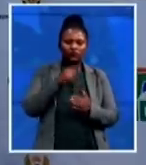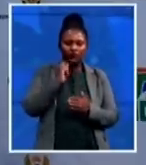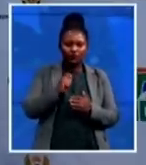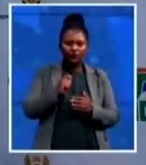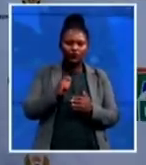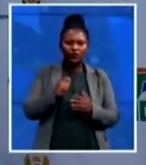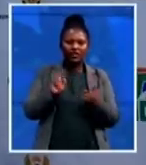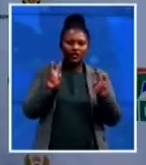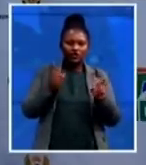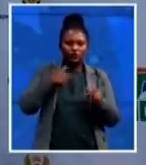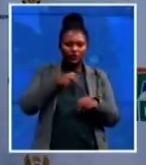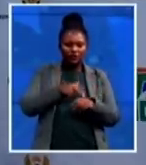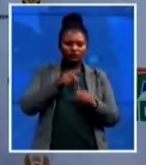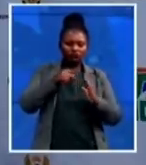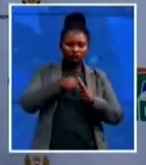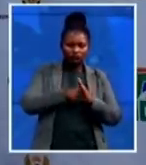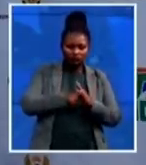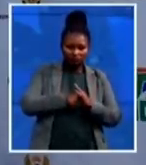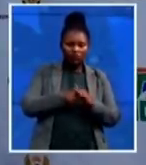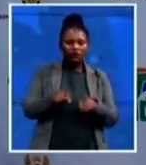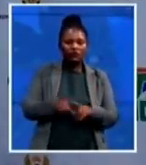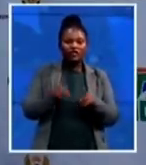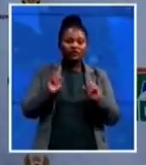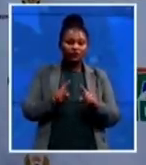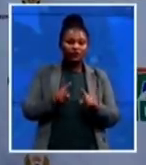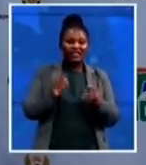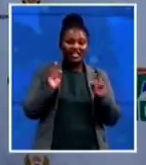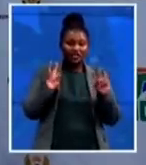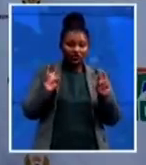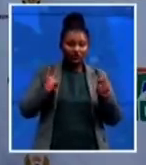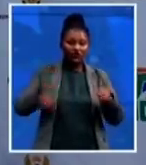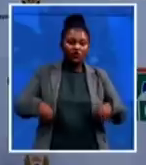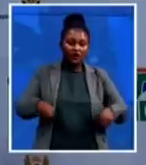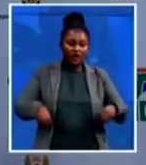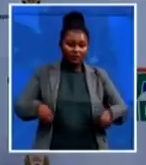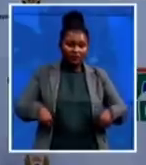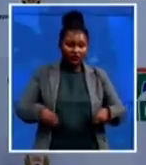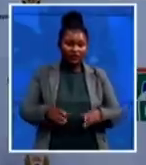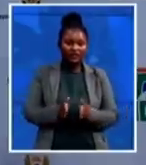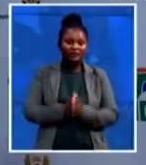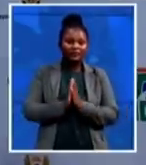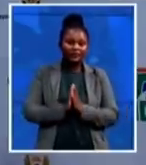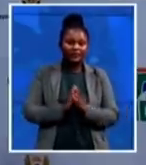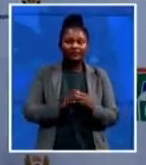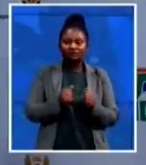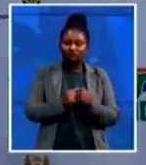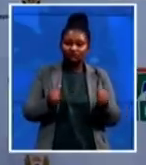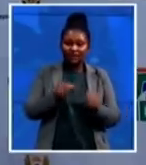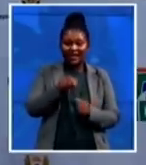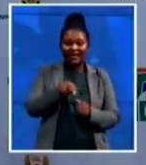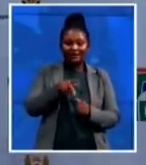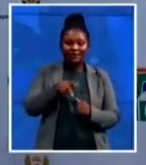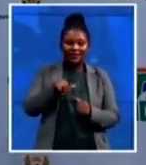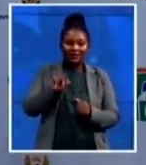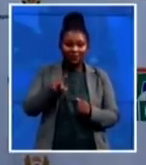especially when we deal with issues of corruption. MPs must disclose. That's why the issue of lifestyle audit and a number of these